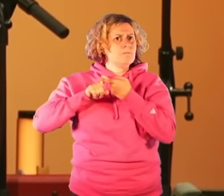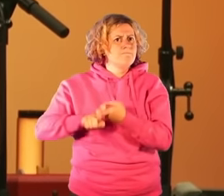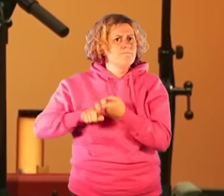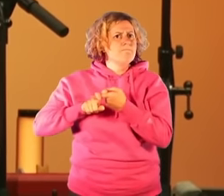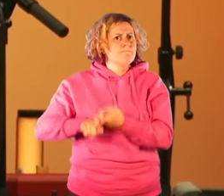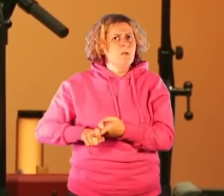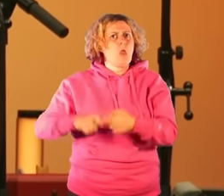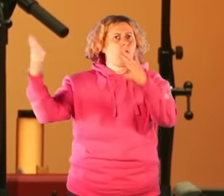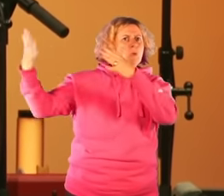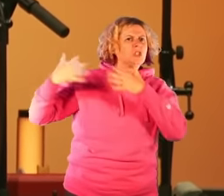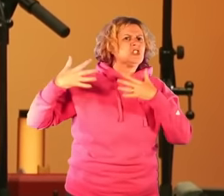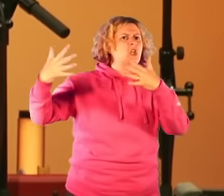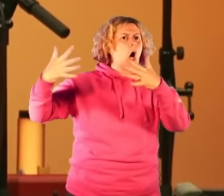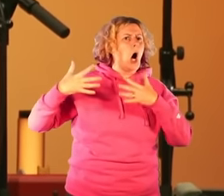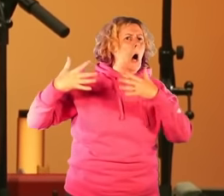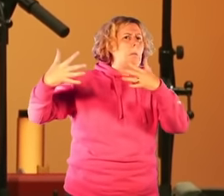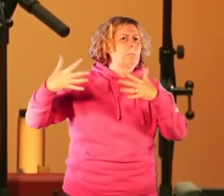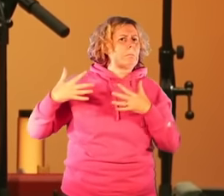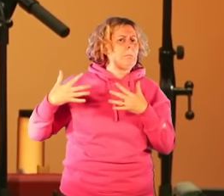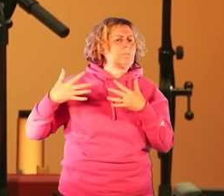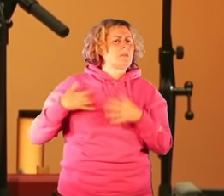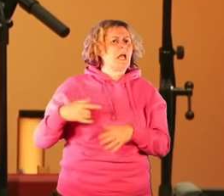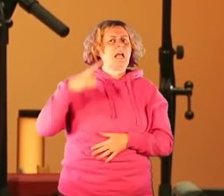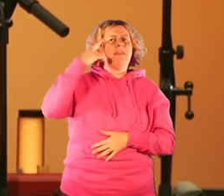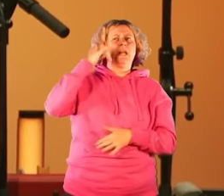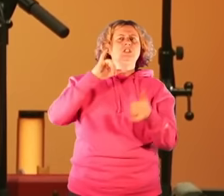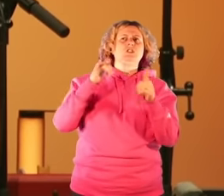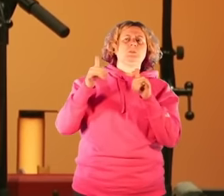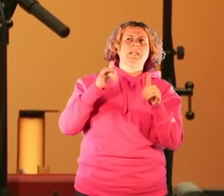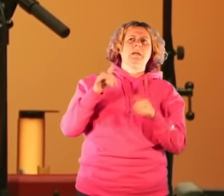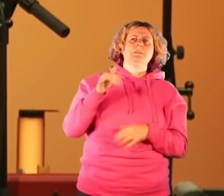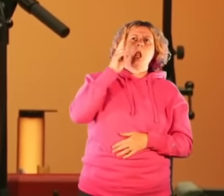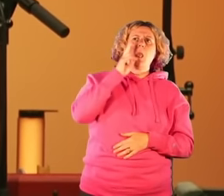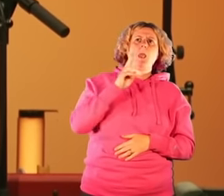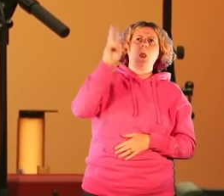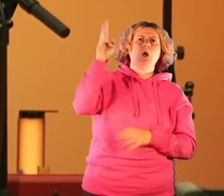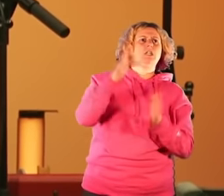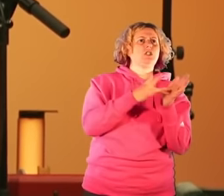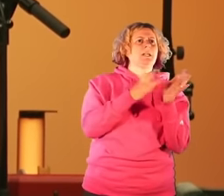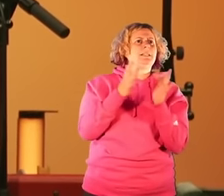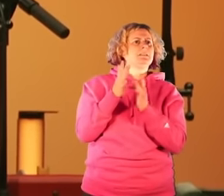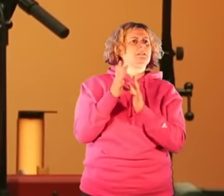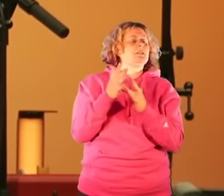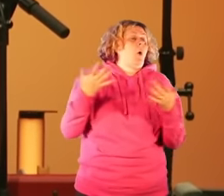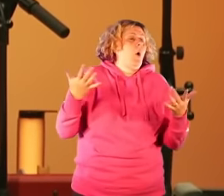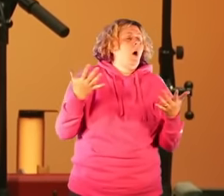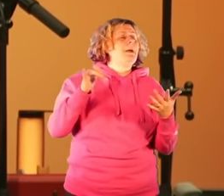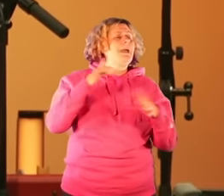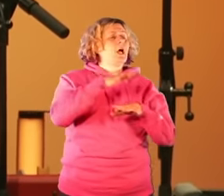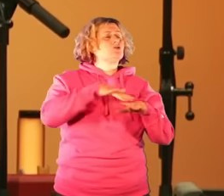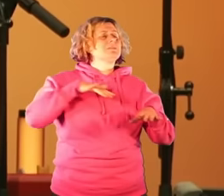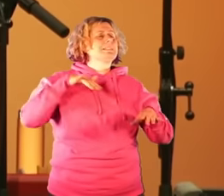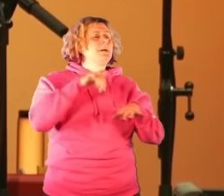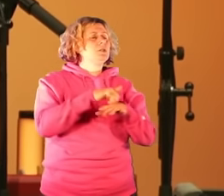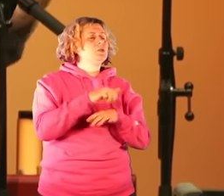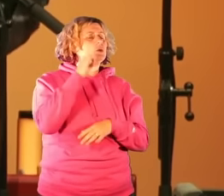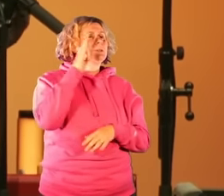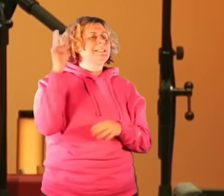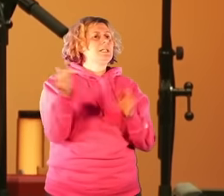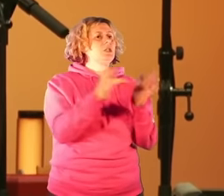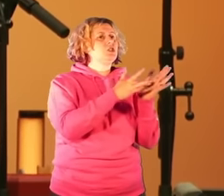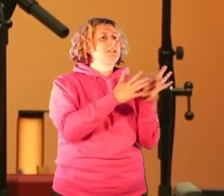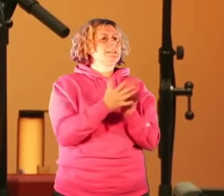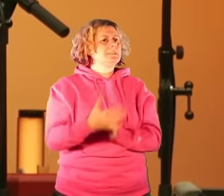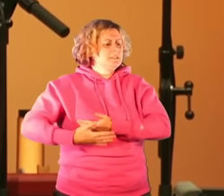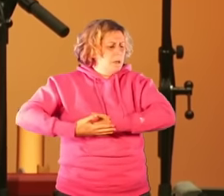the storm. And, you know, I think sometimes people can look at Jesus, especially maybe at Christmas time, and we see the baby Jesus born in a kind